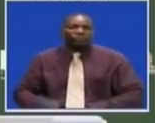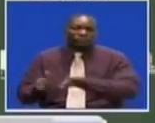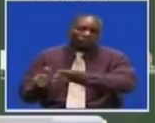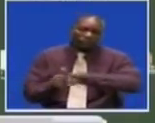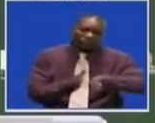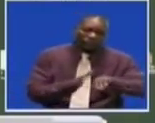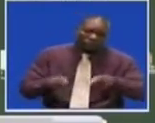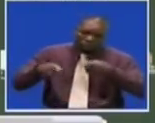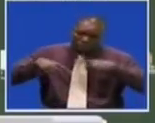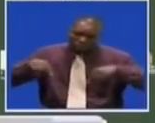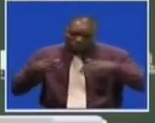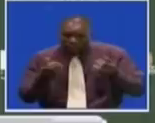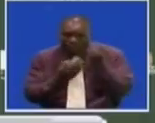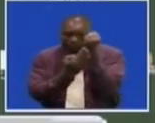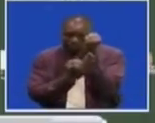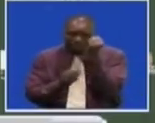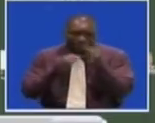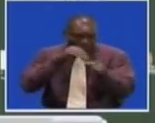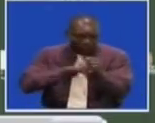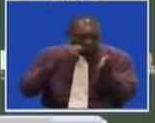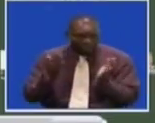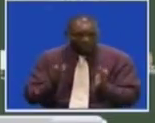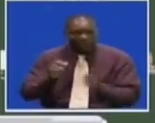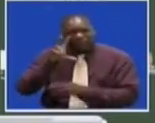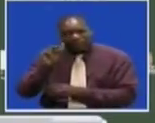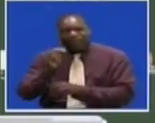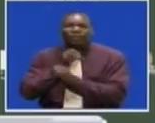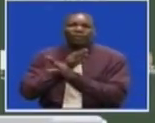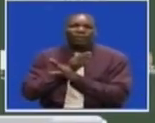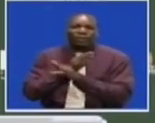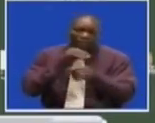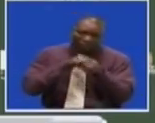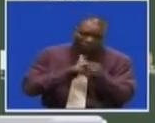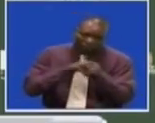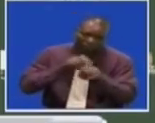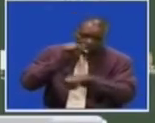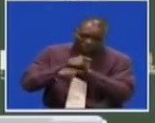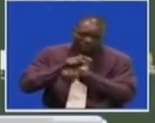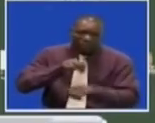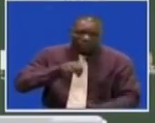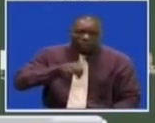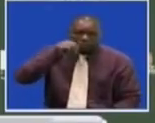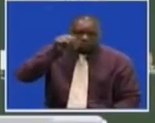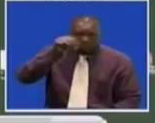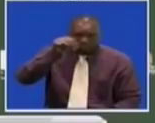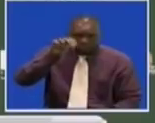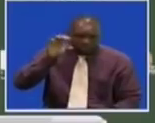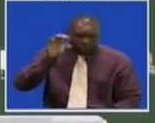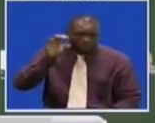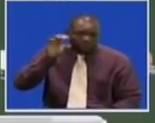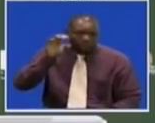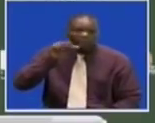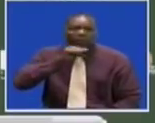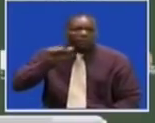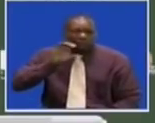About 30 local and foreign prospective investors have indicated readiness to start investment projects in the agricultural sector